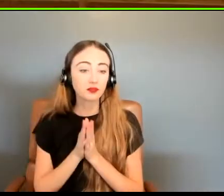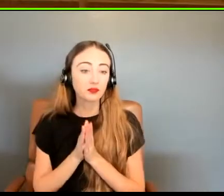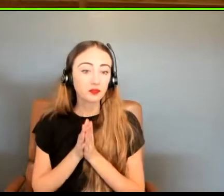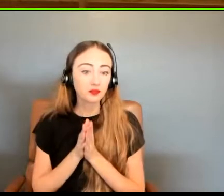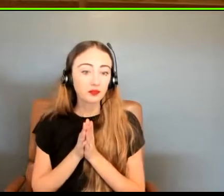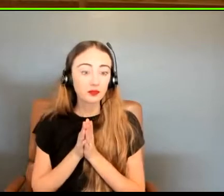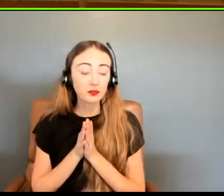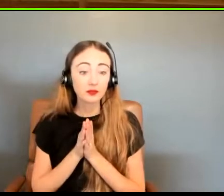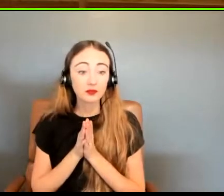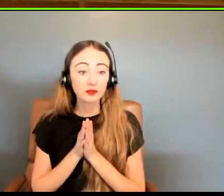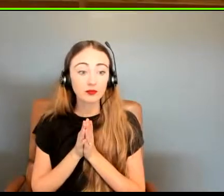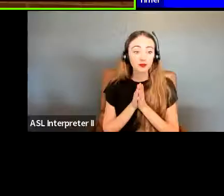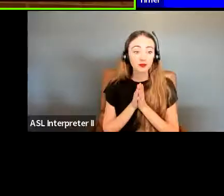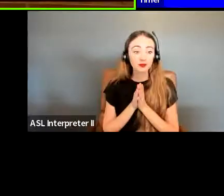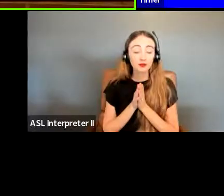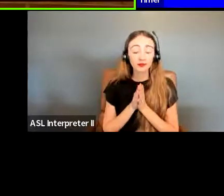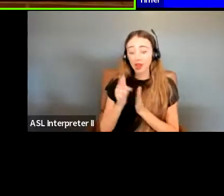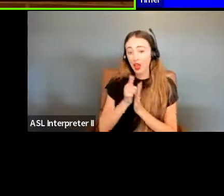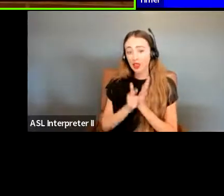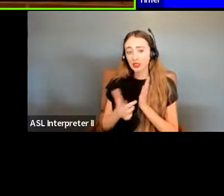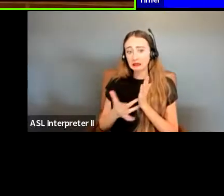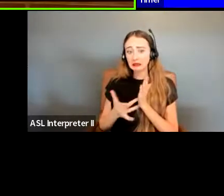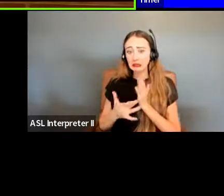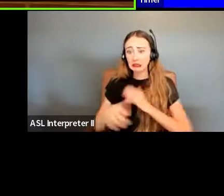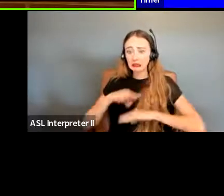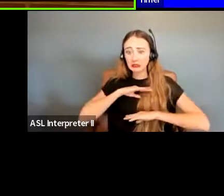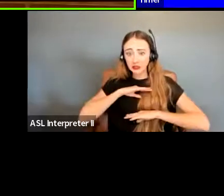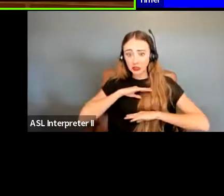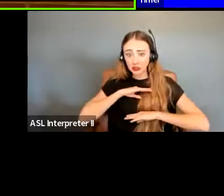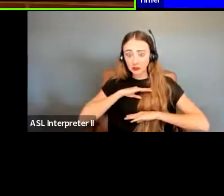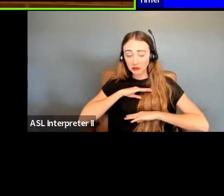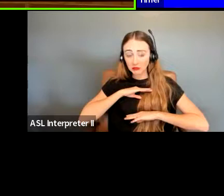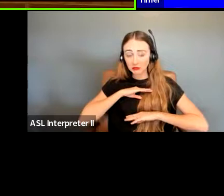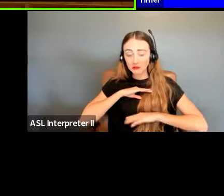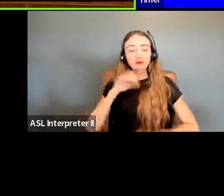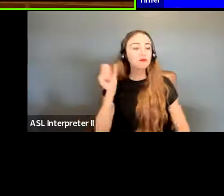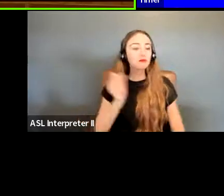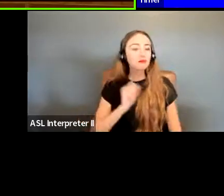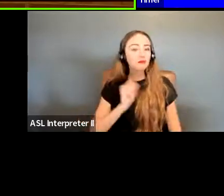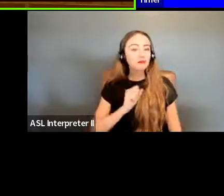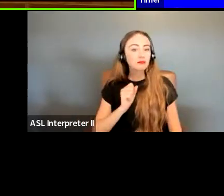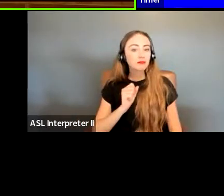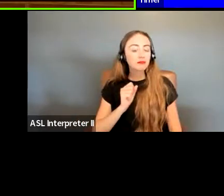Madam General Counsel, is the measure legally and technically sufficient for our consideration?